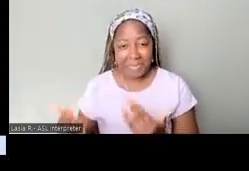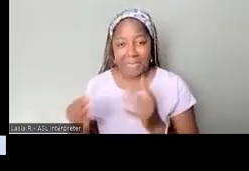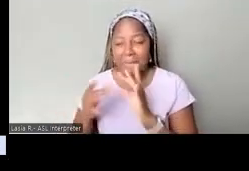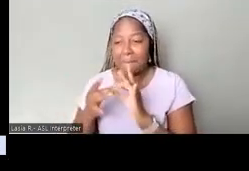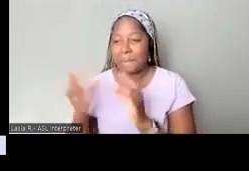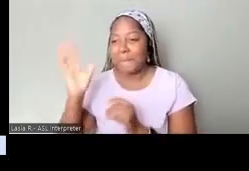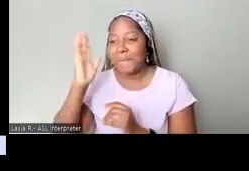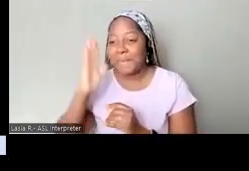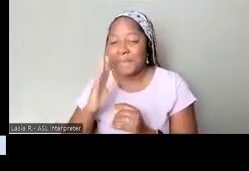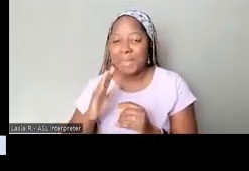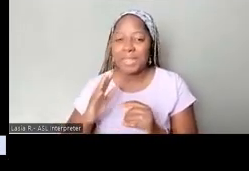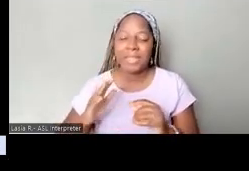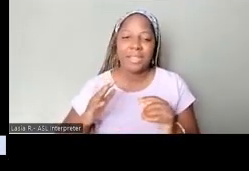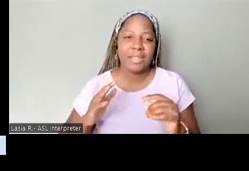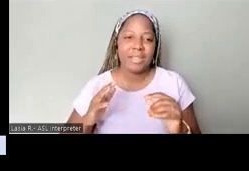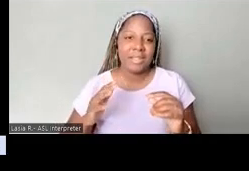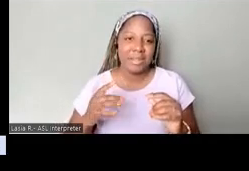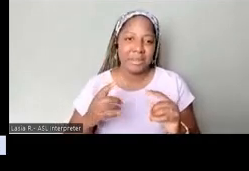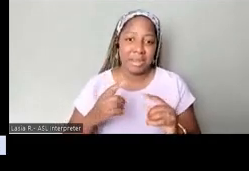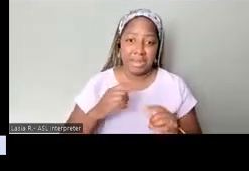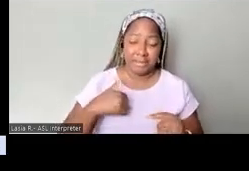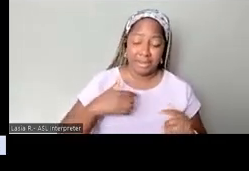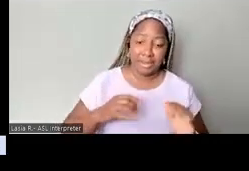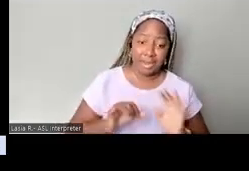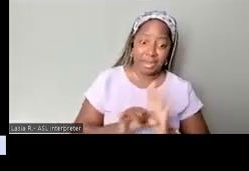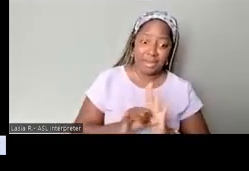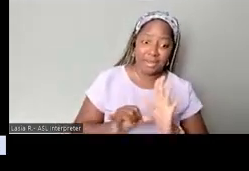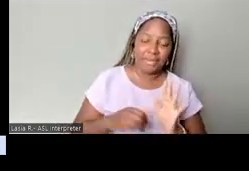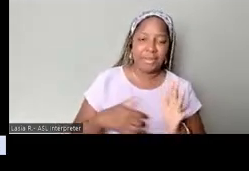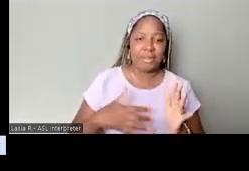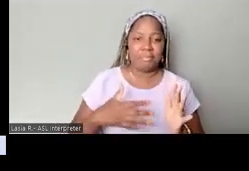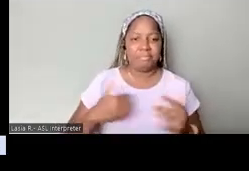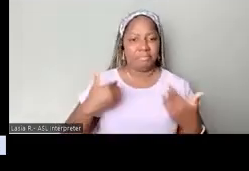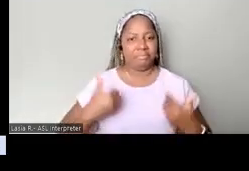bringing yourselves and your identities into the space with your colleagues.